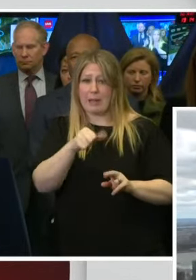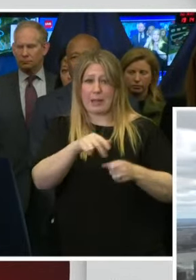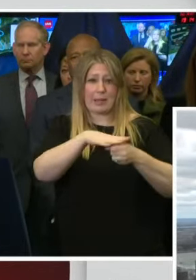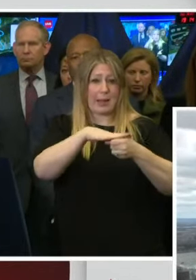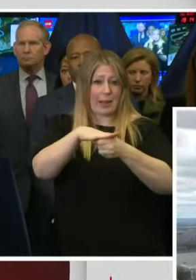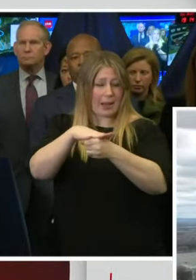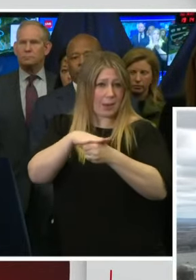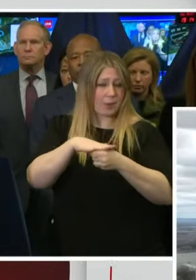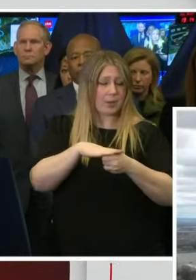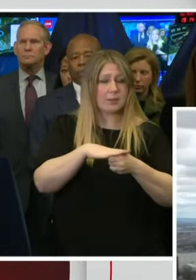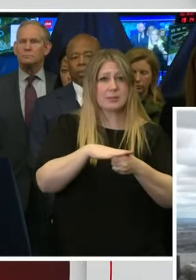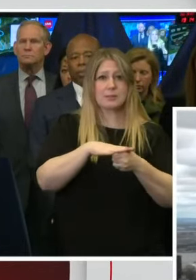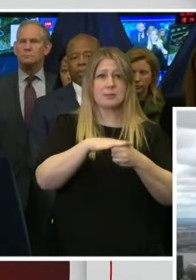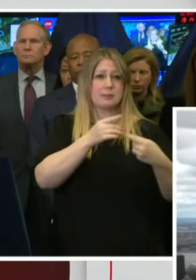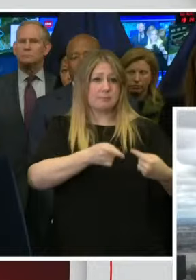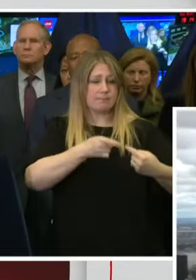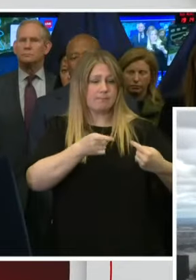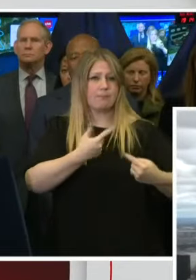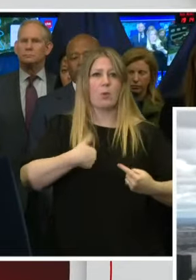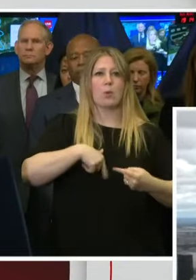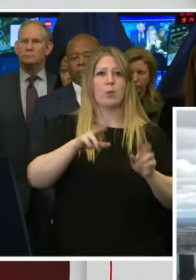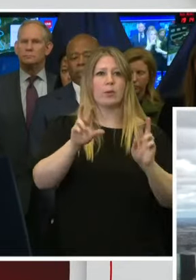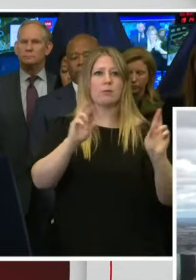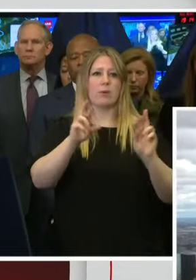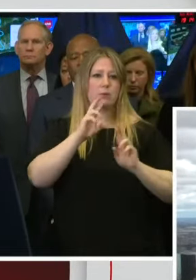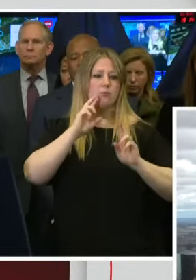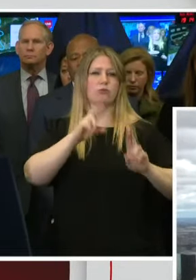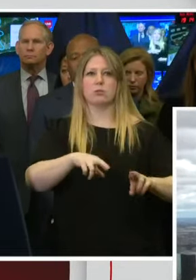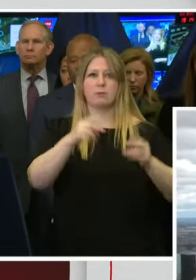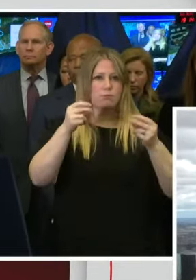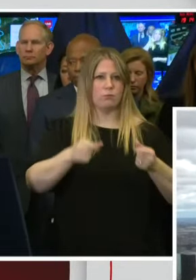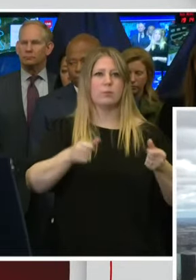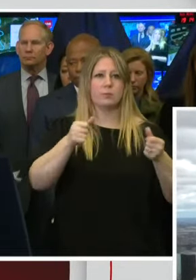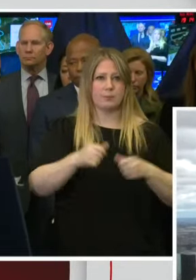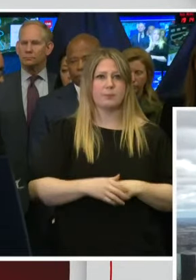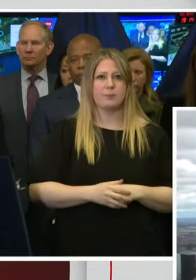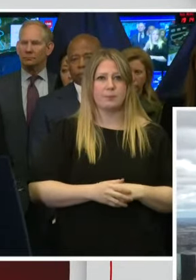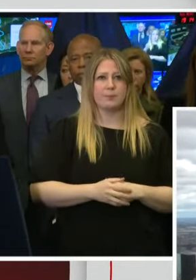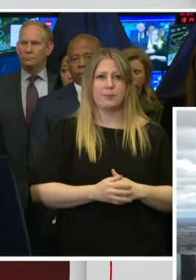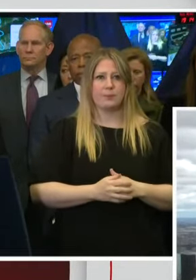we are at the ready to respond.